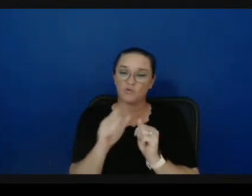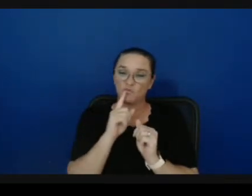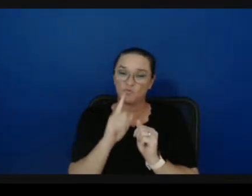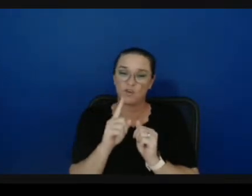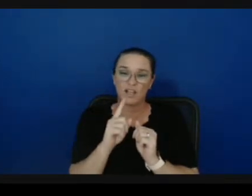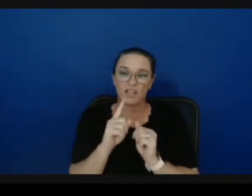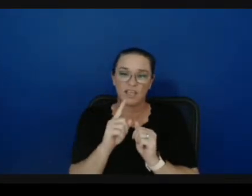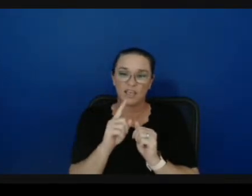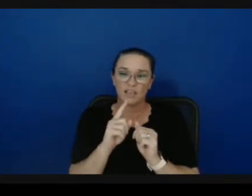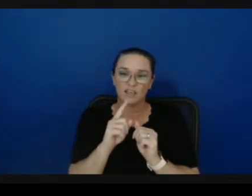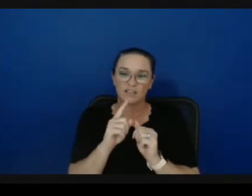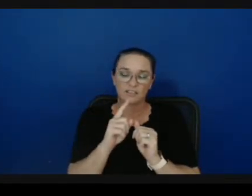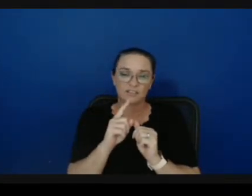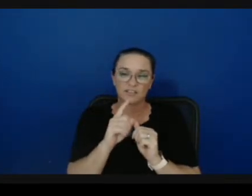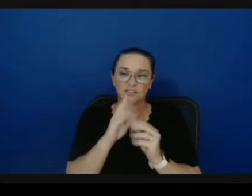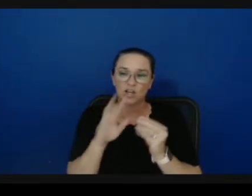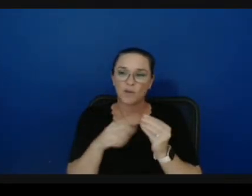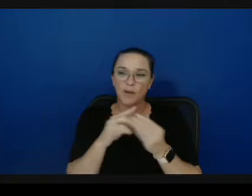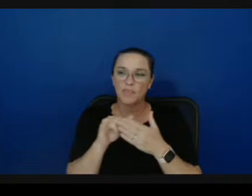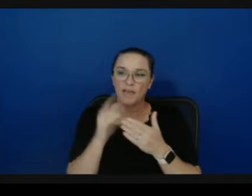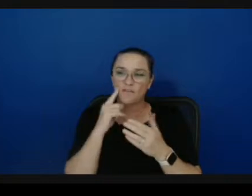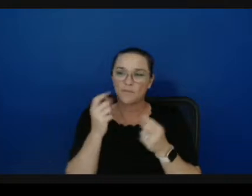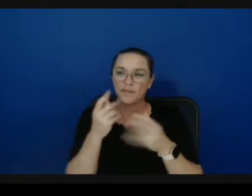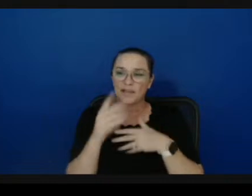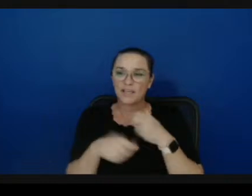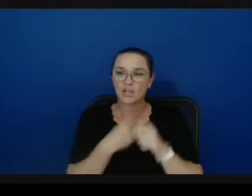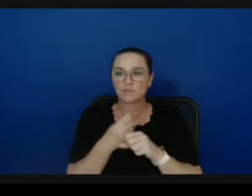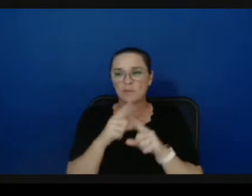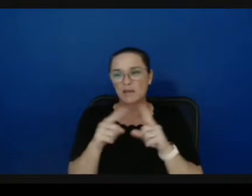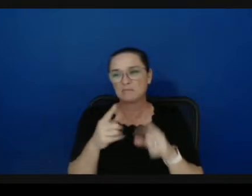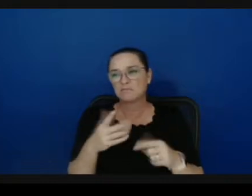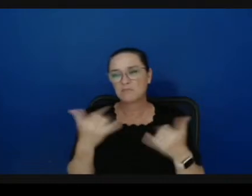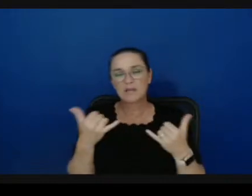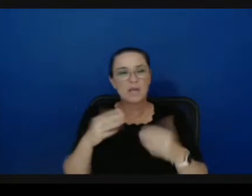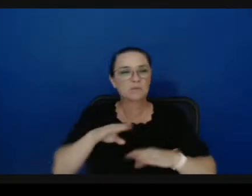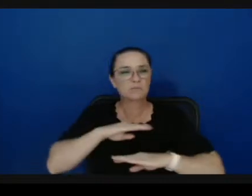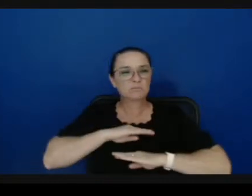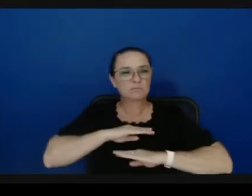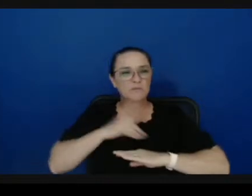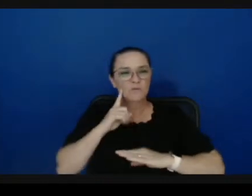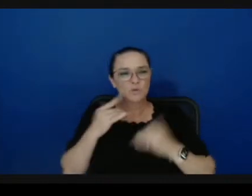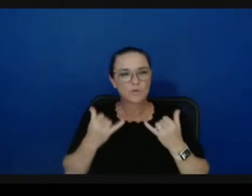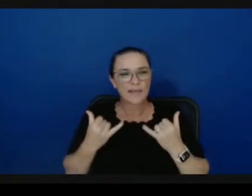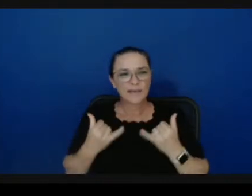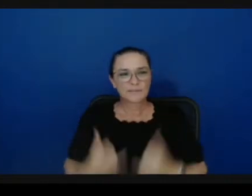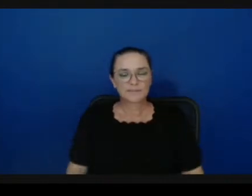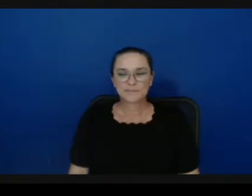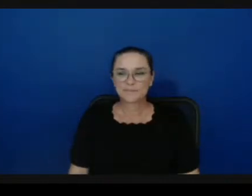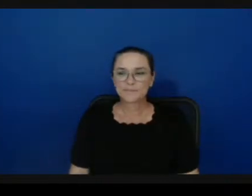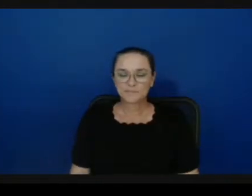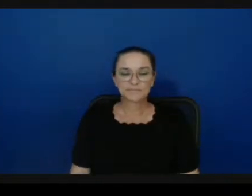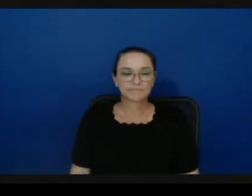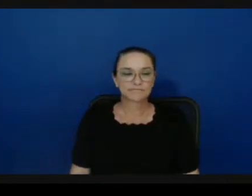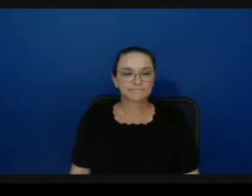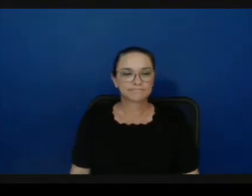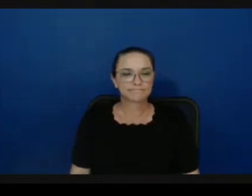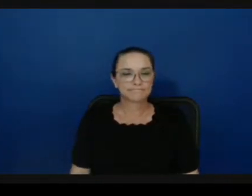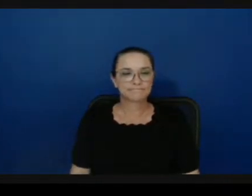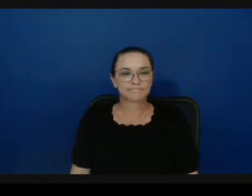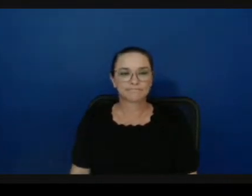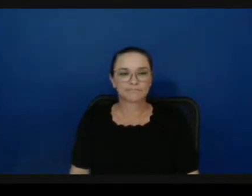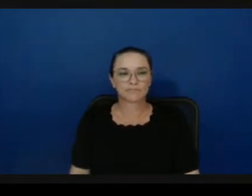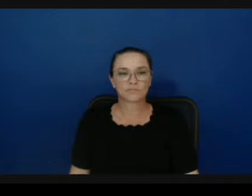right? But I think I'm happy to just leave it at that for today and dig into that some other time.